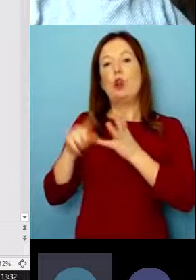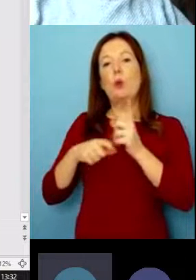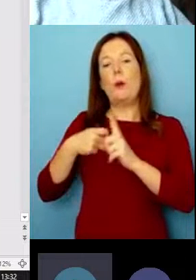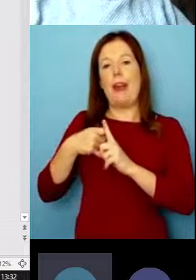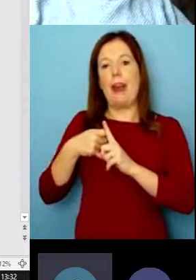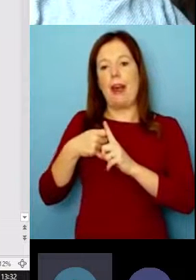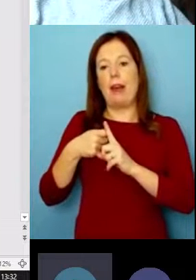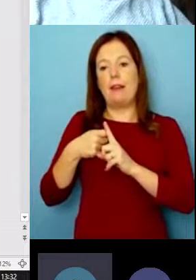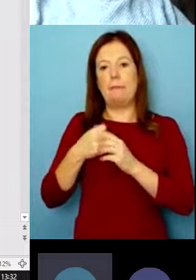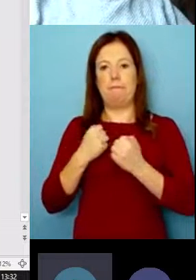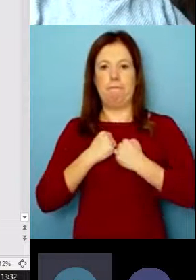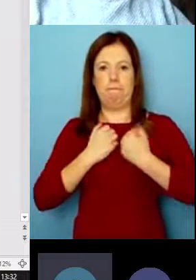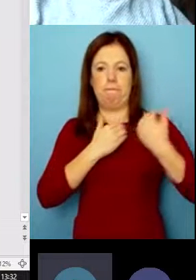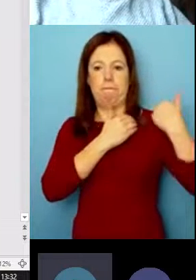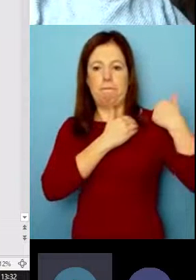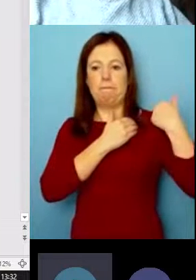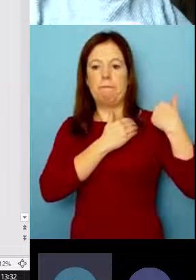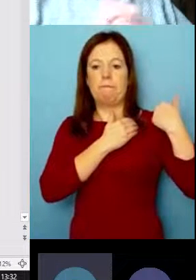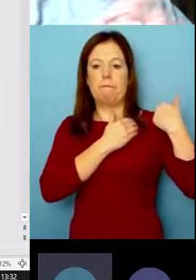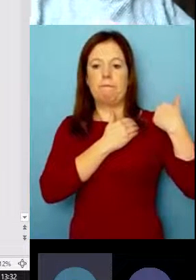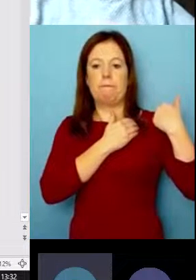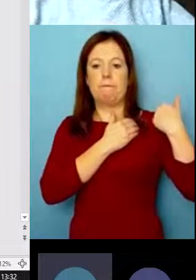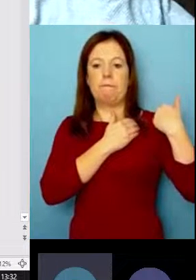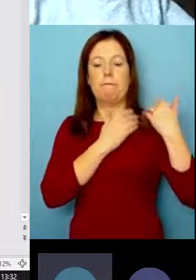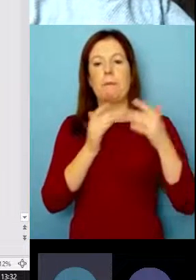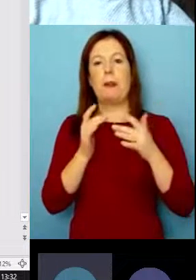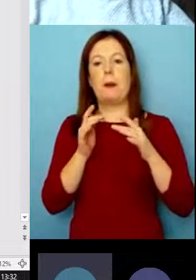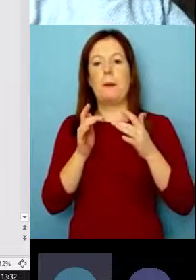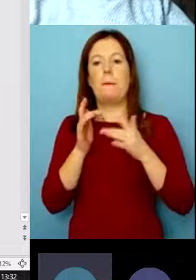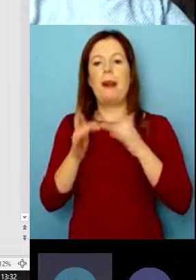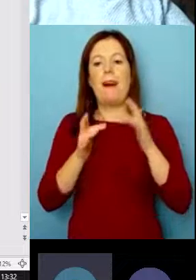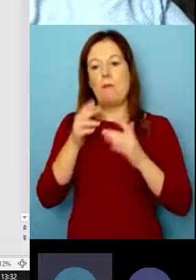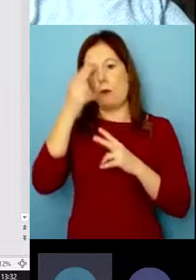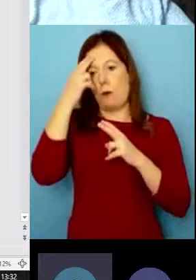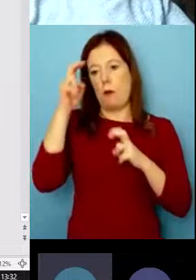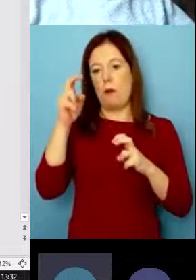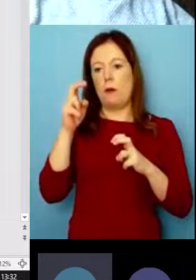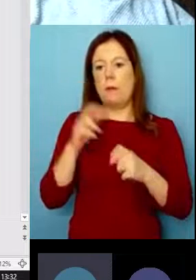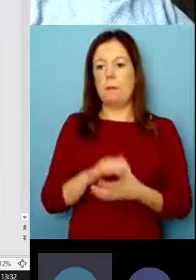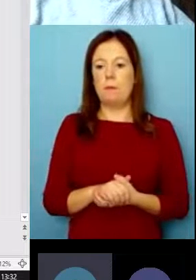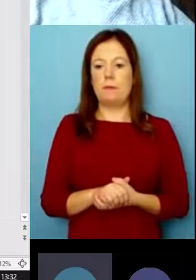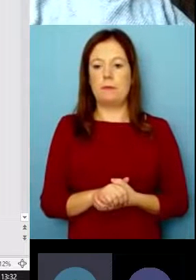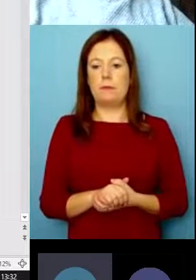we run and manage the day-to-day operations of a platform called Freeview Play.